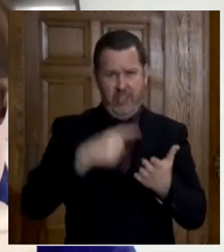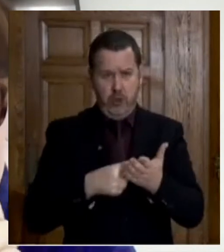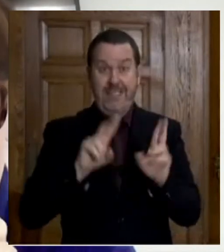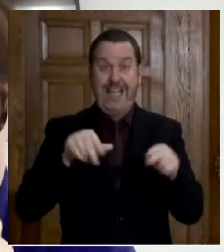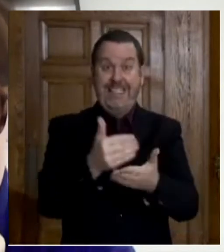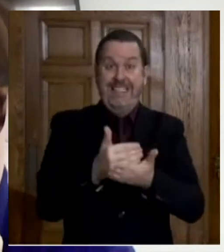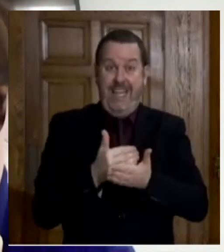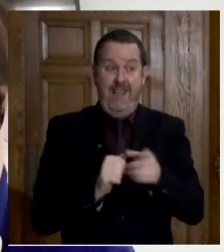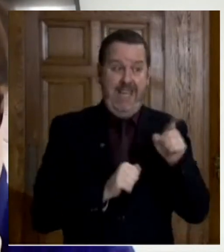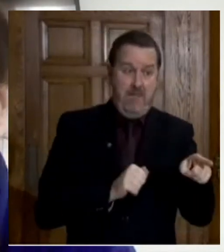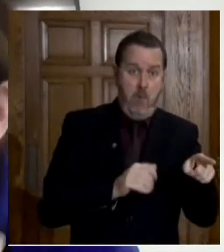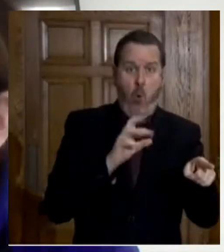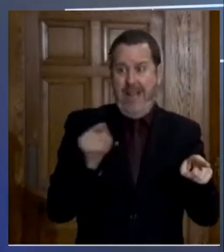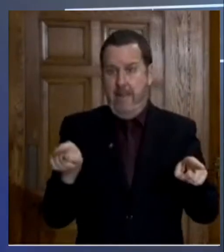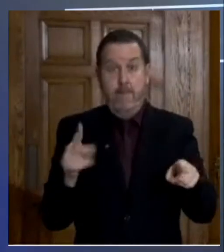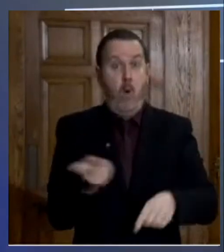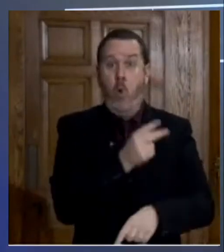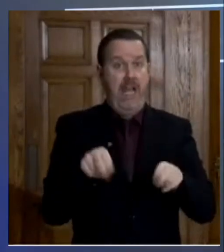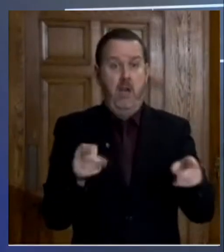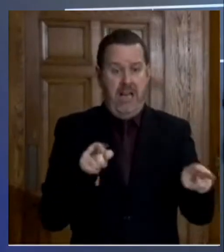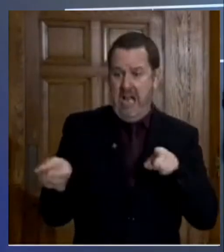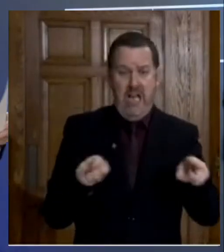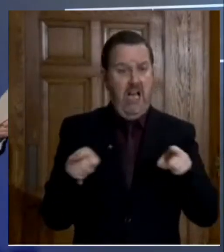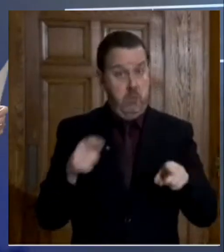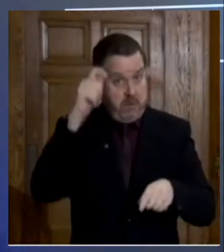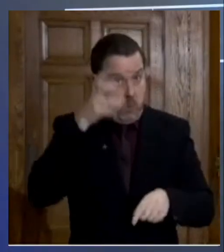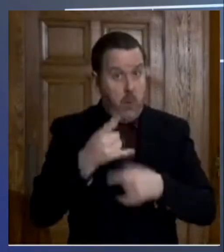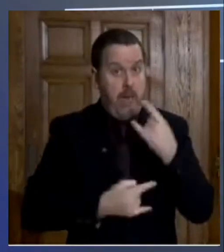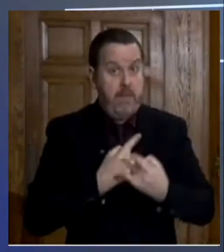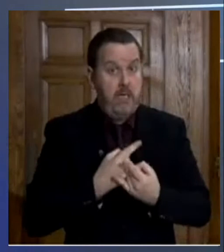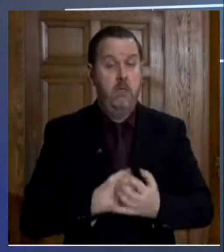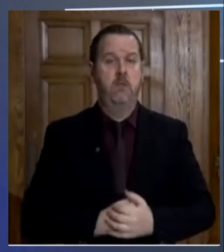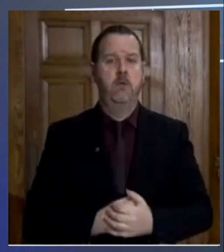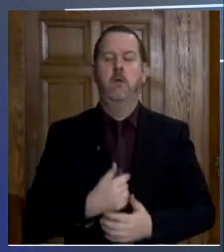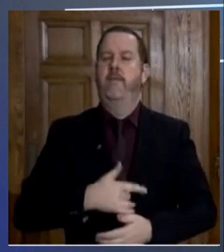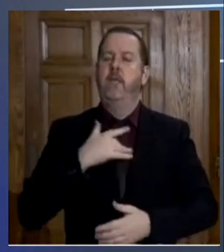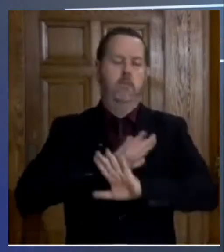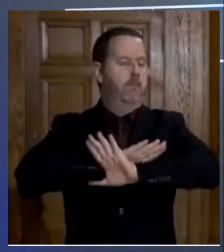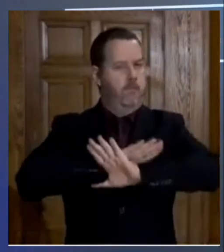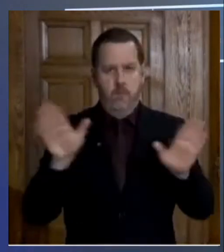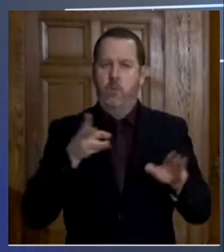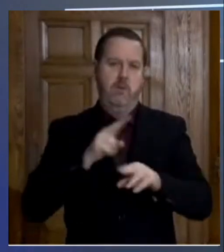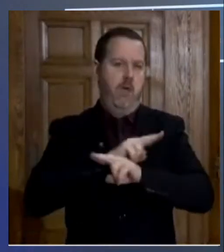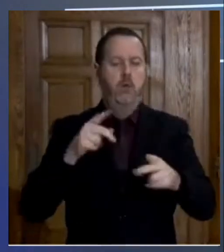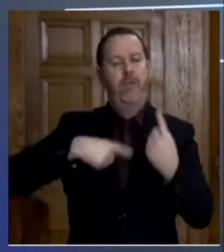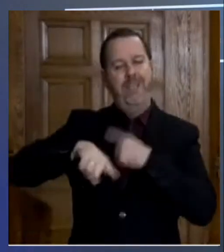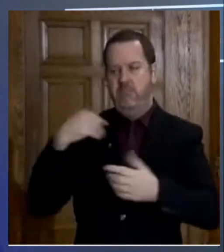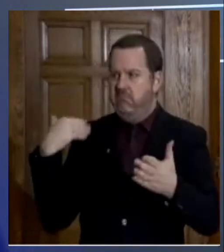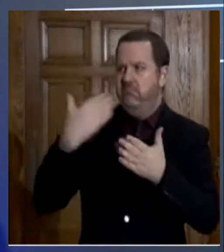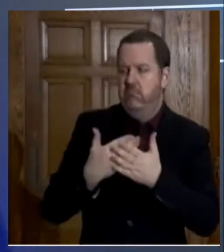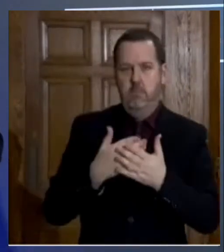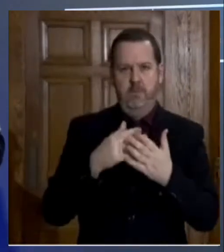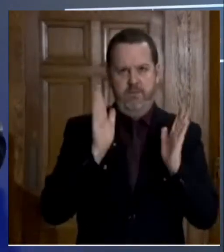and who not to? I hope we don't get to that stage, Sharon, because we've put in every protocol, every protection that we can.